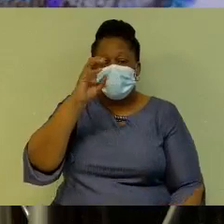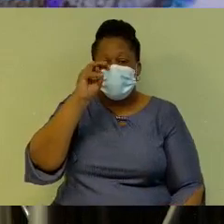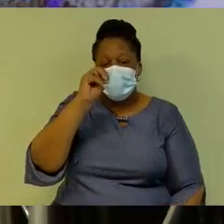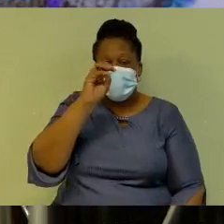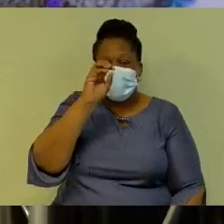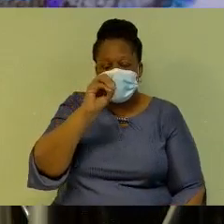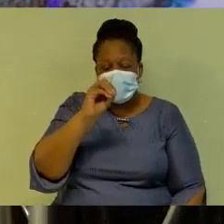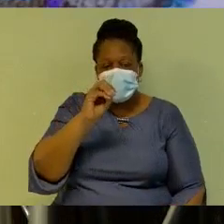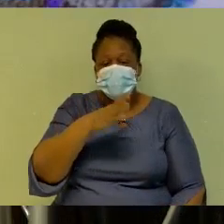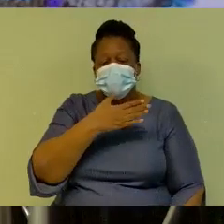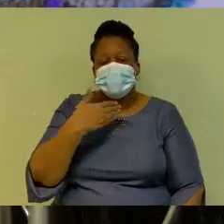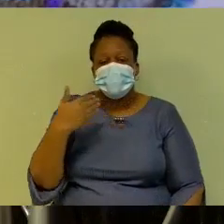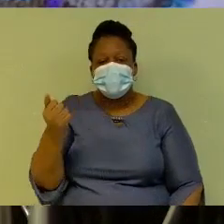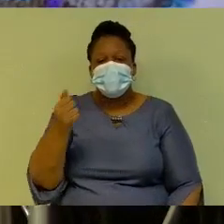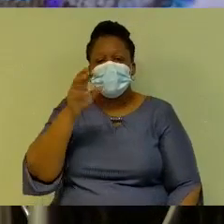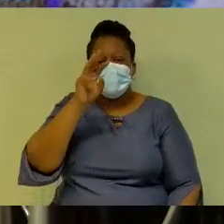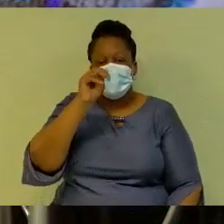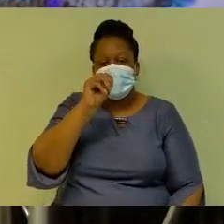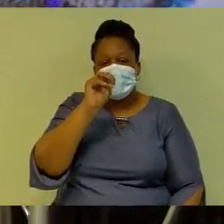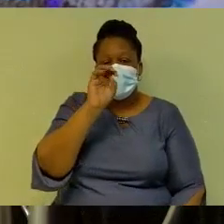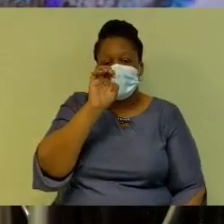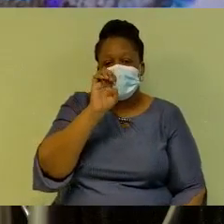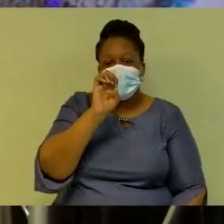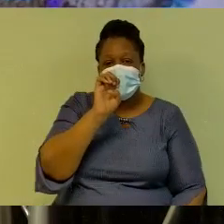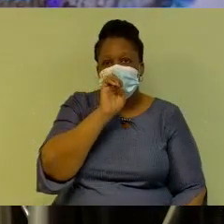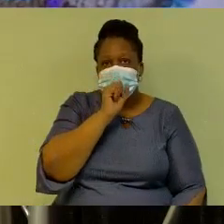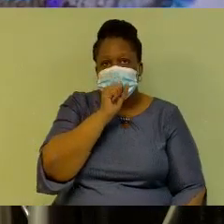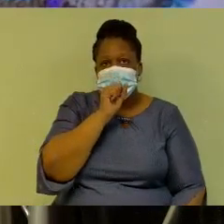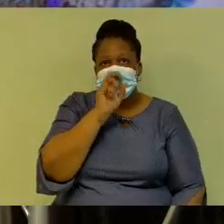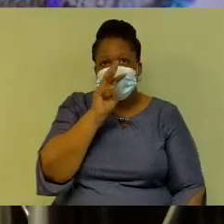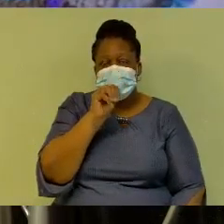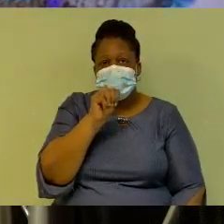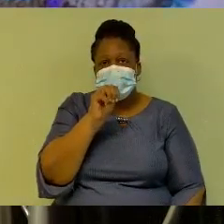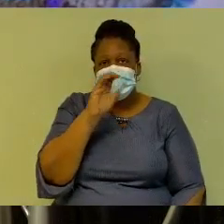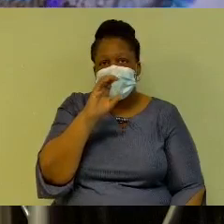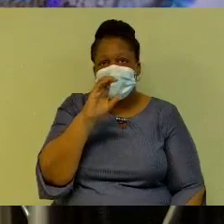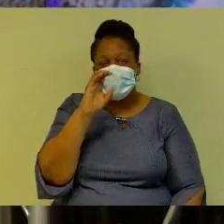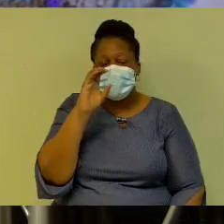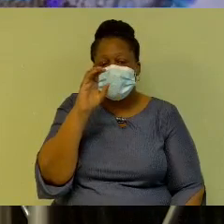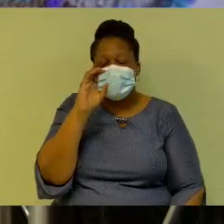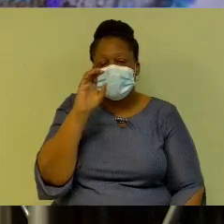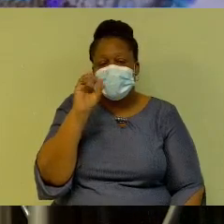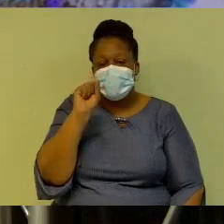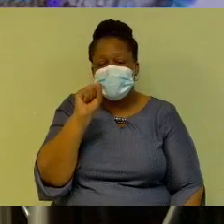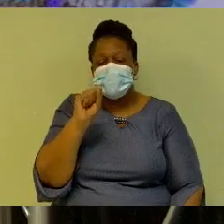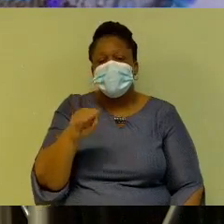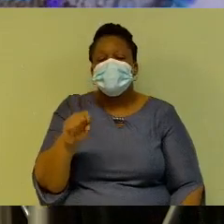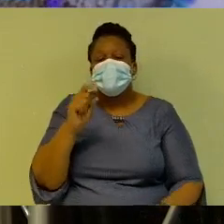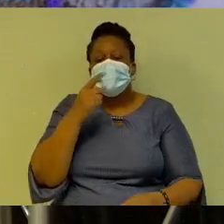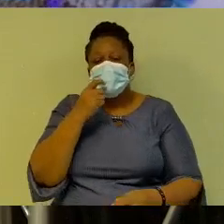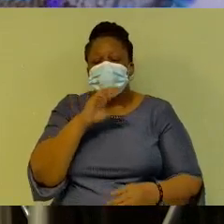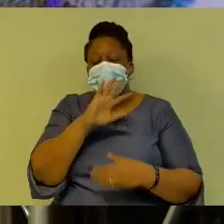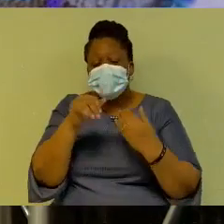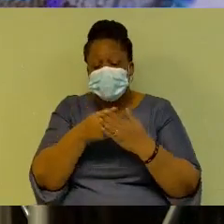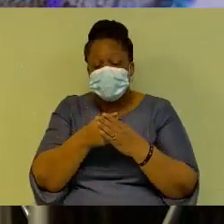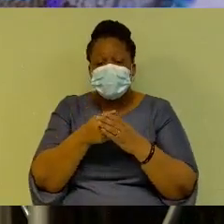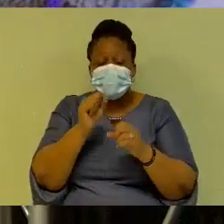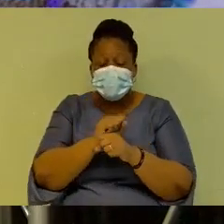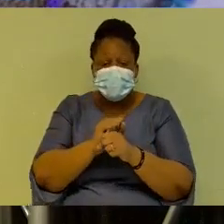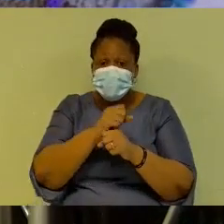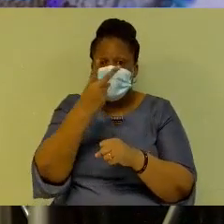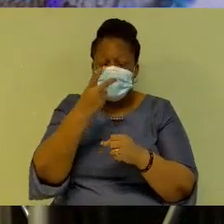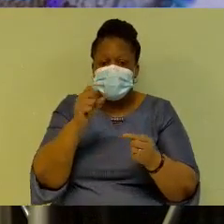ably supported by our Medical Chief of Staff, Dr. Cameron Wilkinson, and a cadre of specialized support team leaders from within